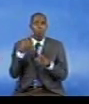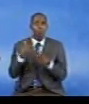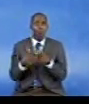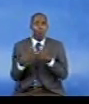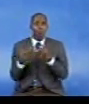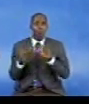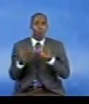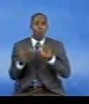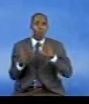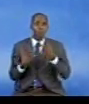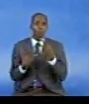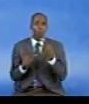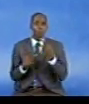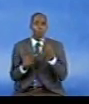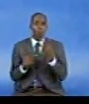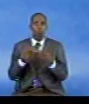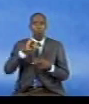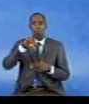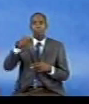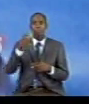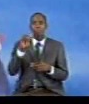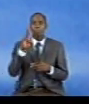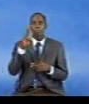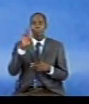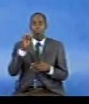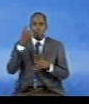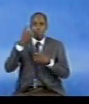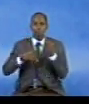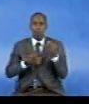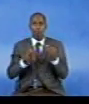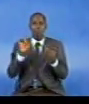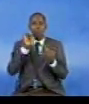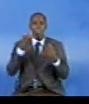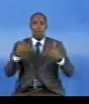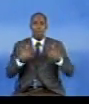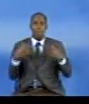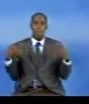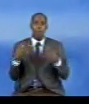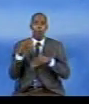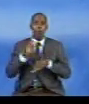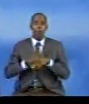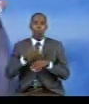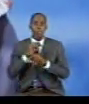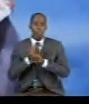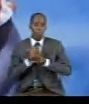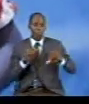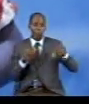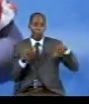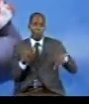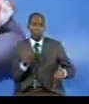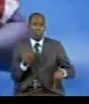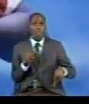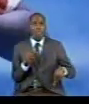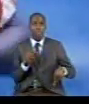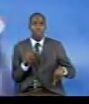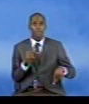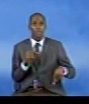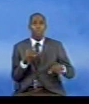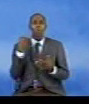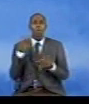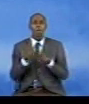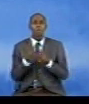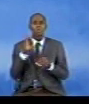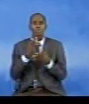secondly, January ending, I was having these pains on my left leg. It's like as if object is